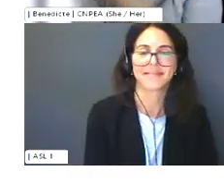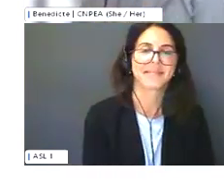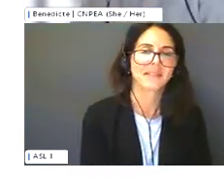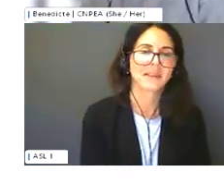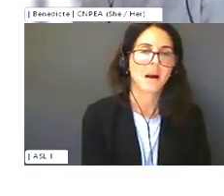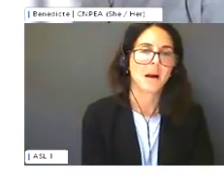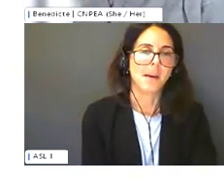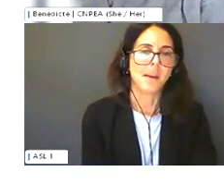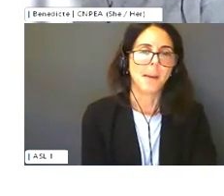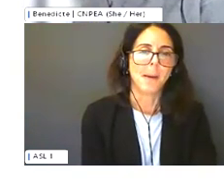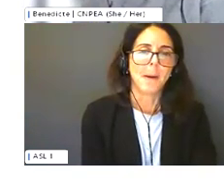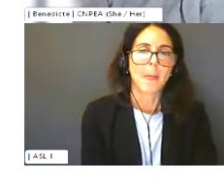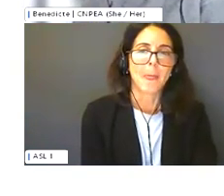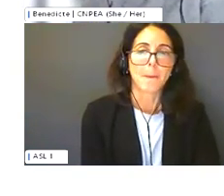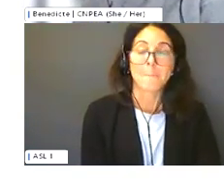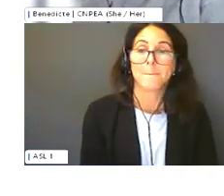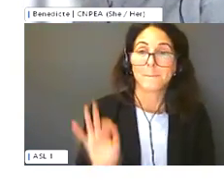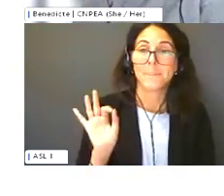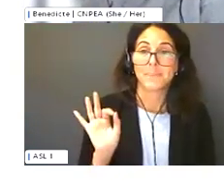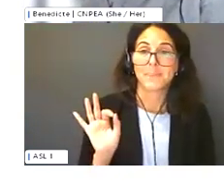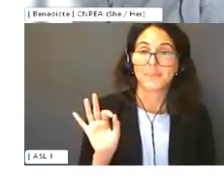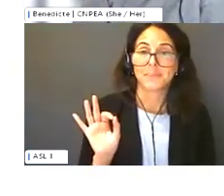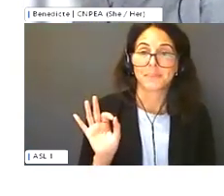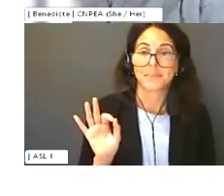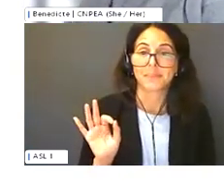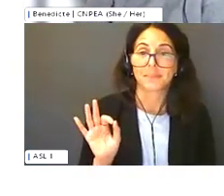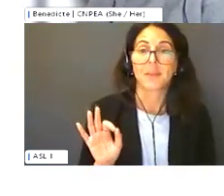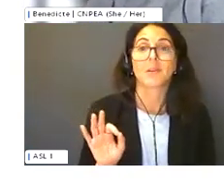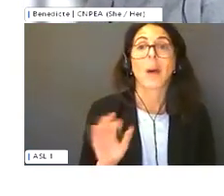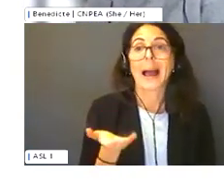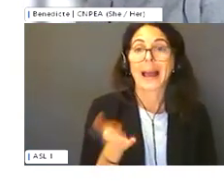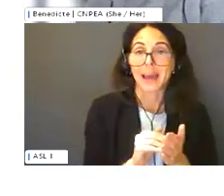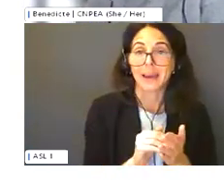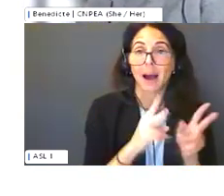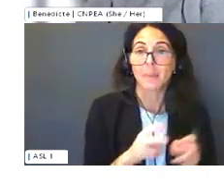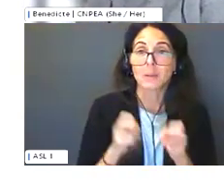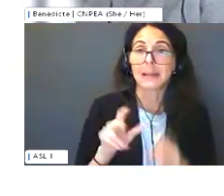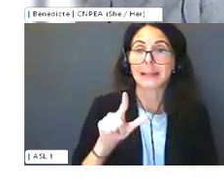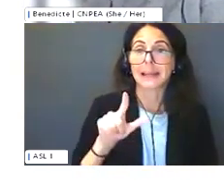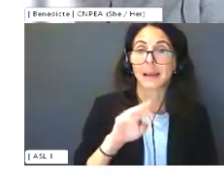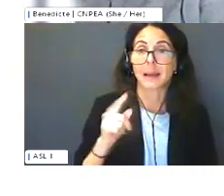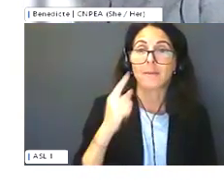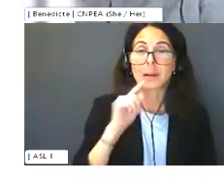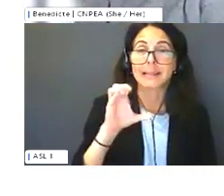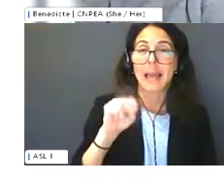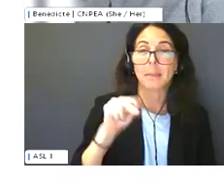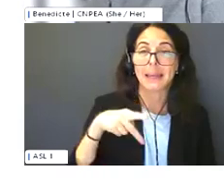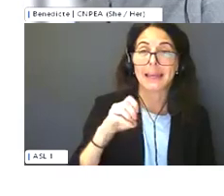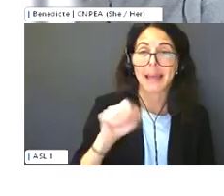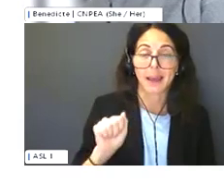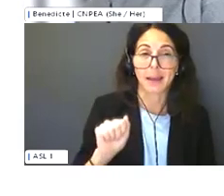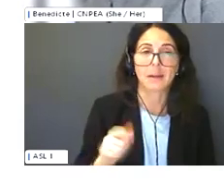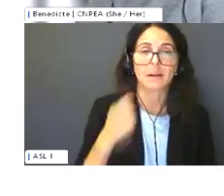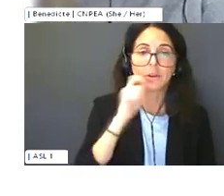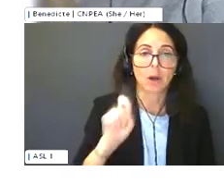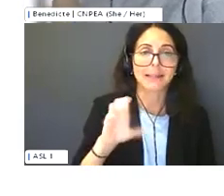Sure. Well, at the request of everyone in the chat box, I have reposted the link to cnpea.ca. If you